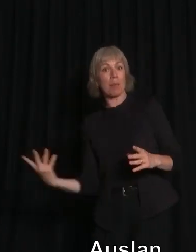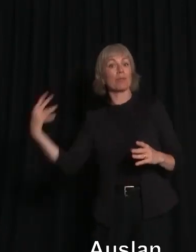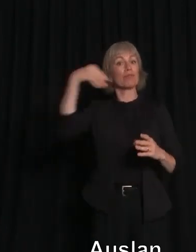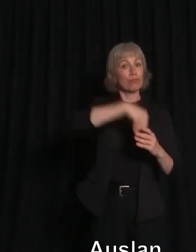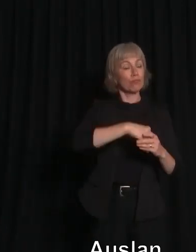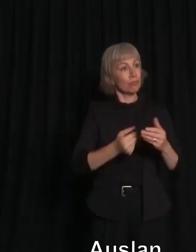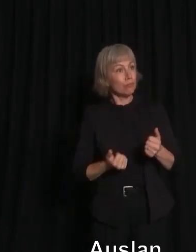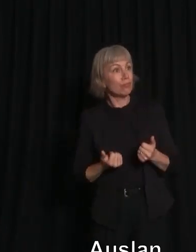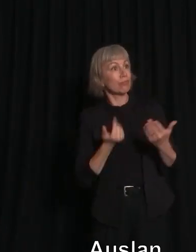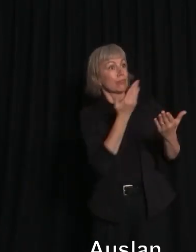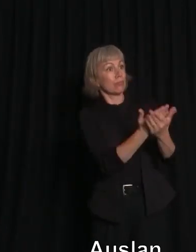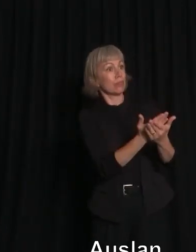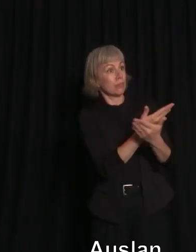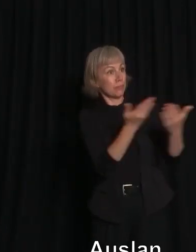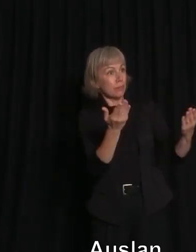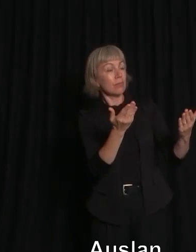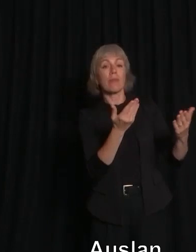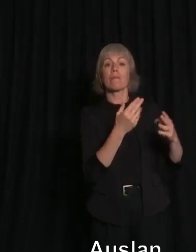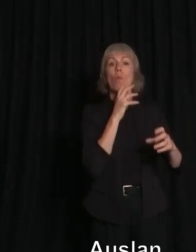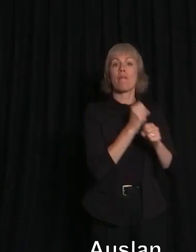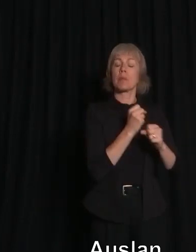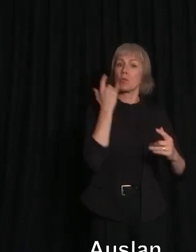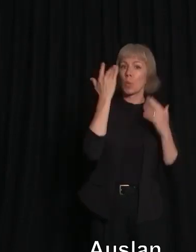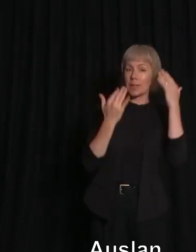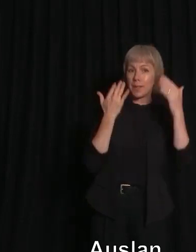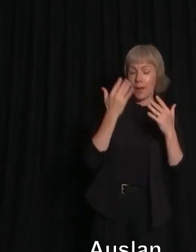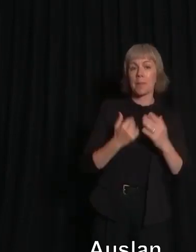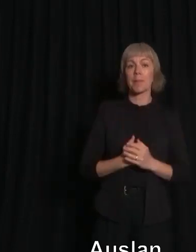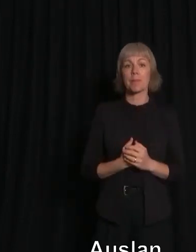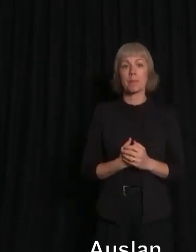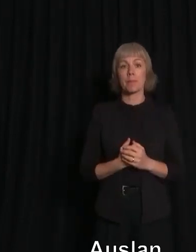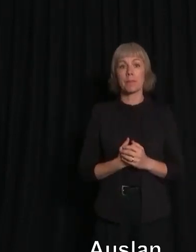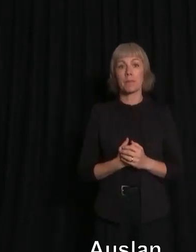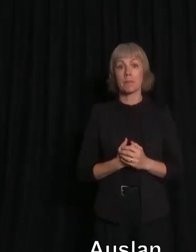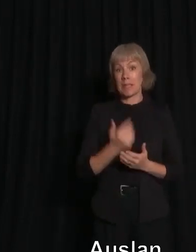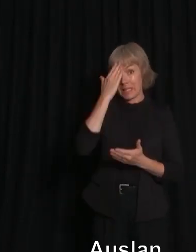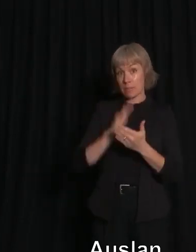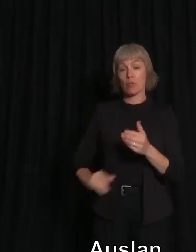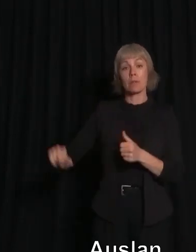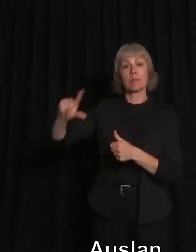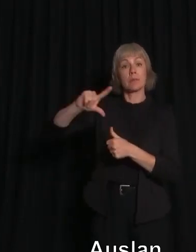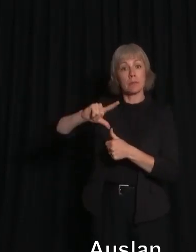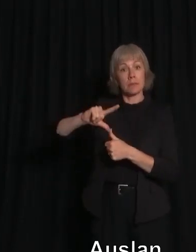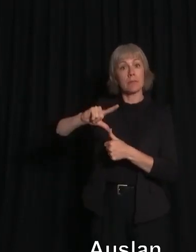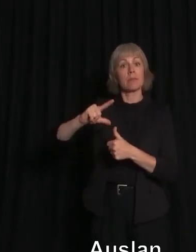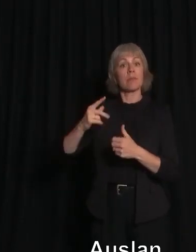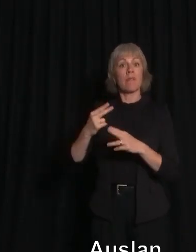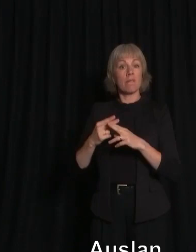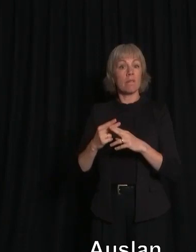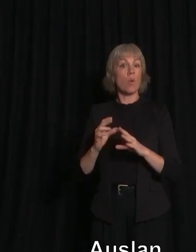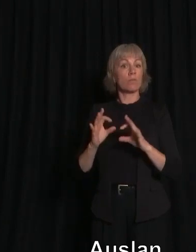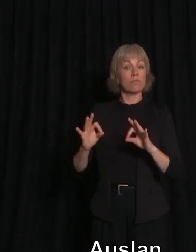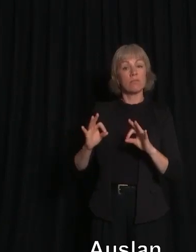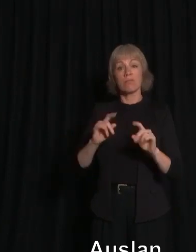within the fundamental role of the state. Speaking about what's been the experience in Latin America, in Argentina, there